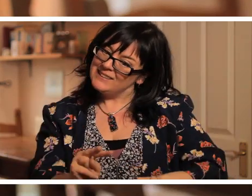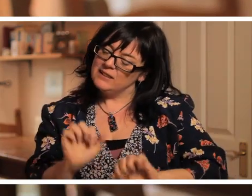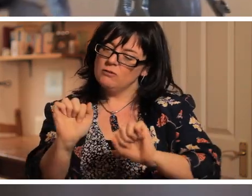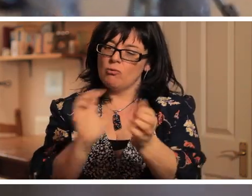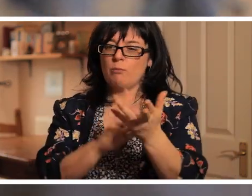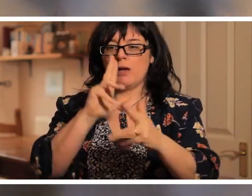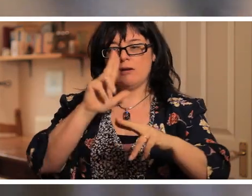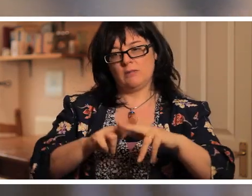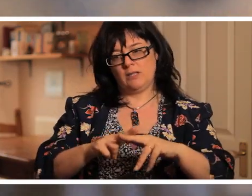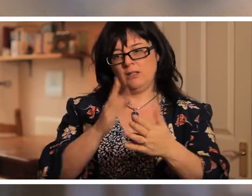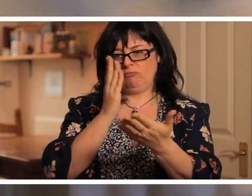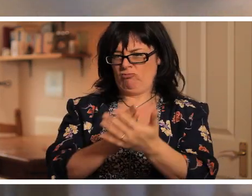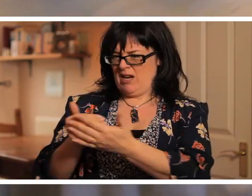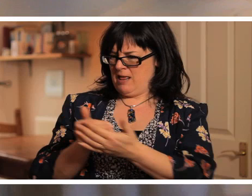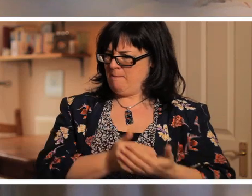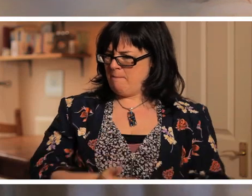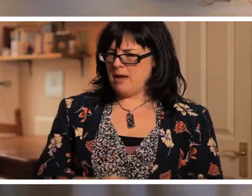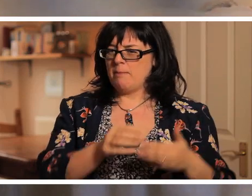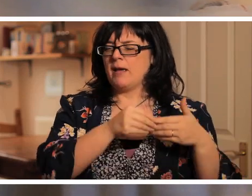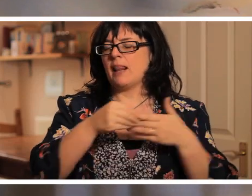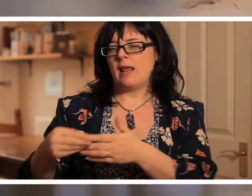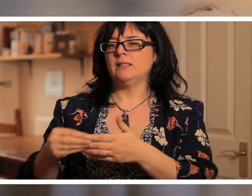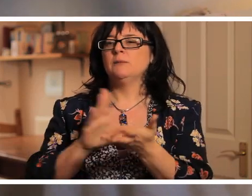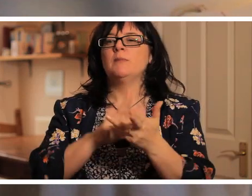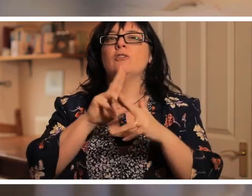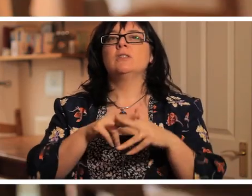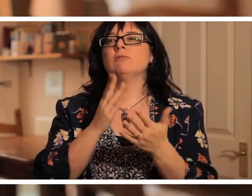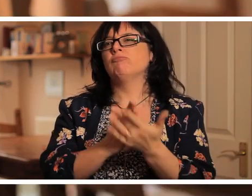safe in their environment, and that they will feel heard